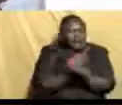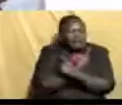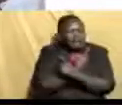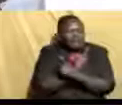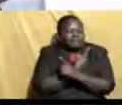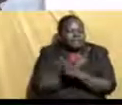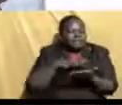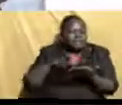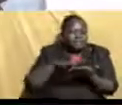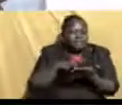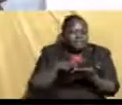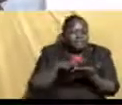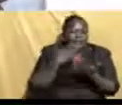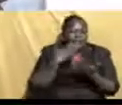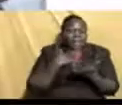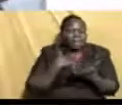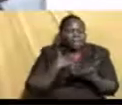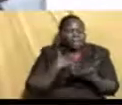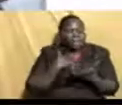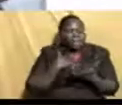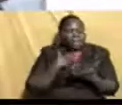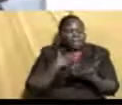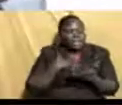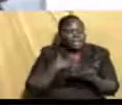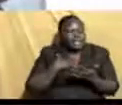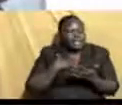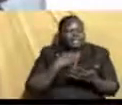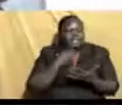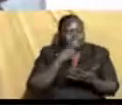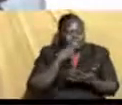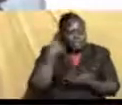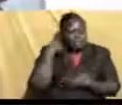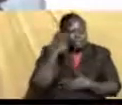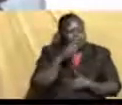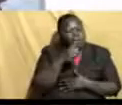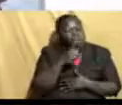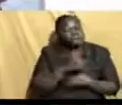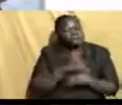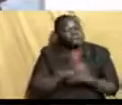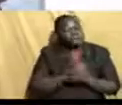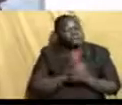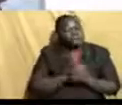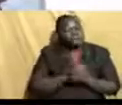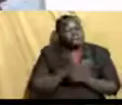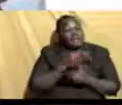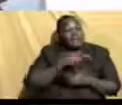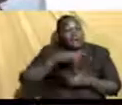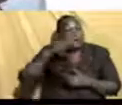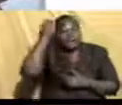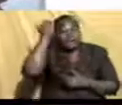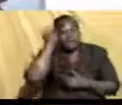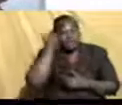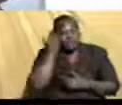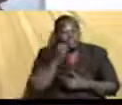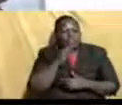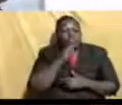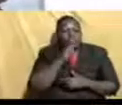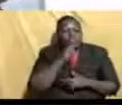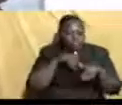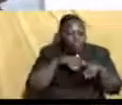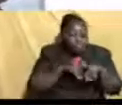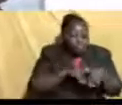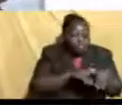IBC. And so in this case, I'm essentially claiming that, one, the High Court was not bound by the decision